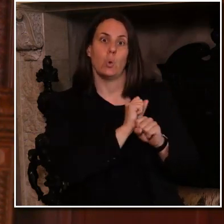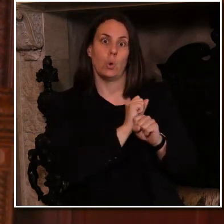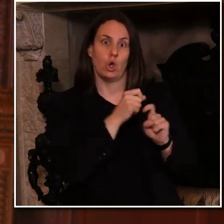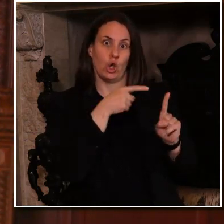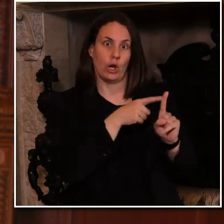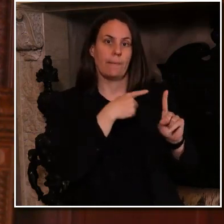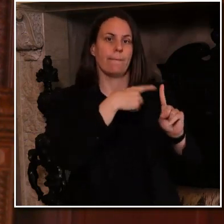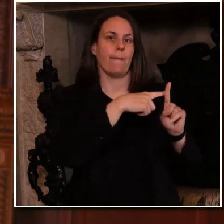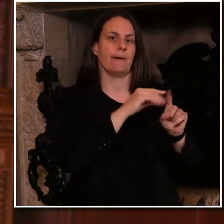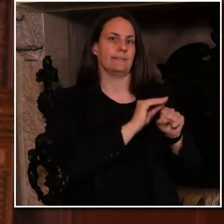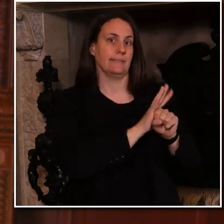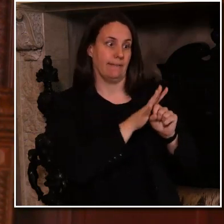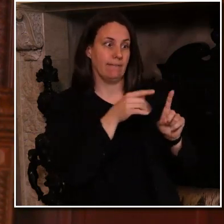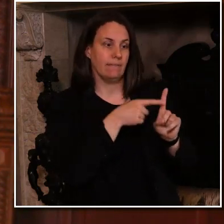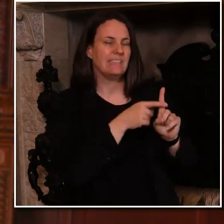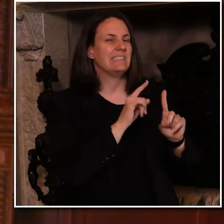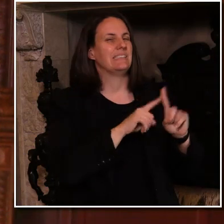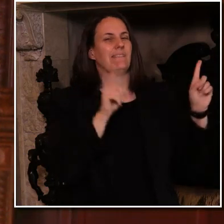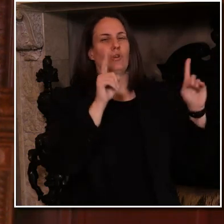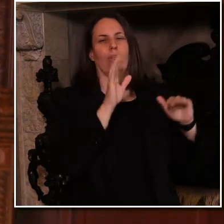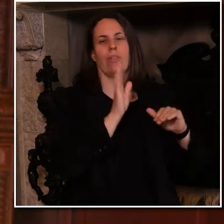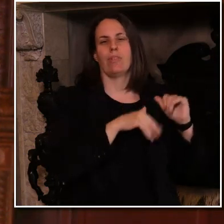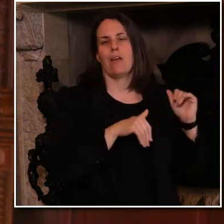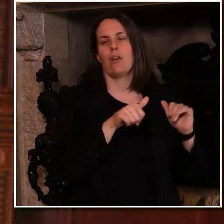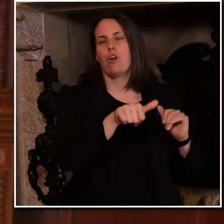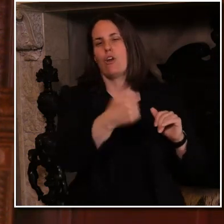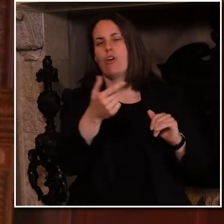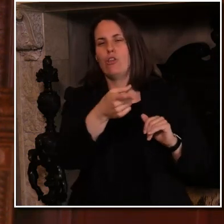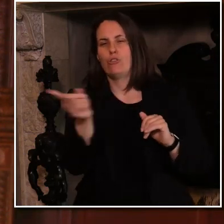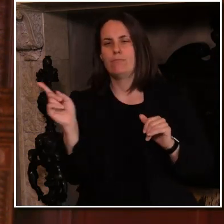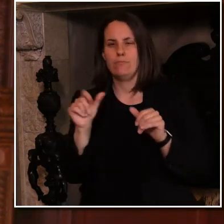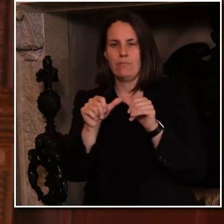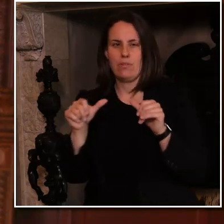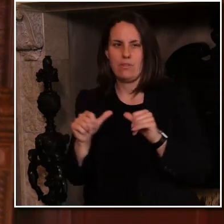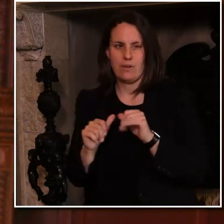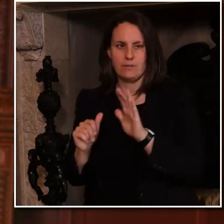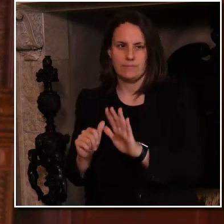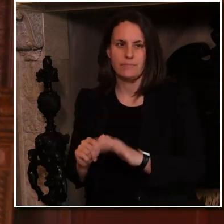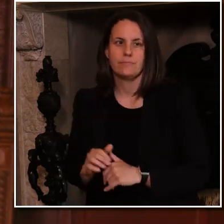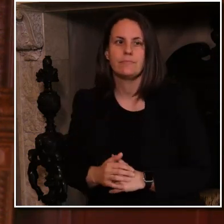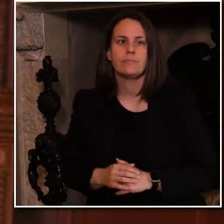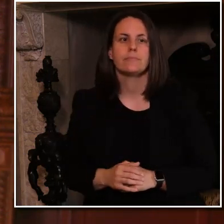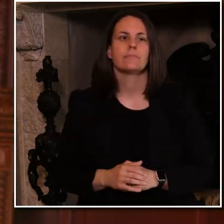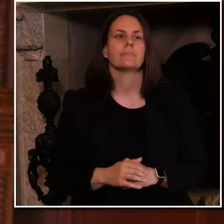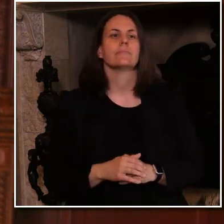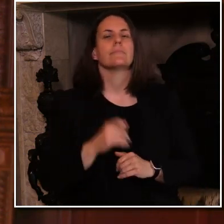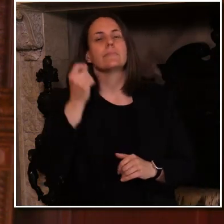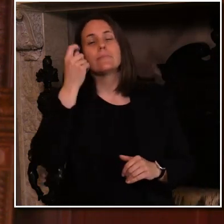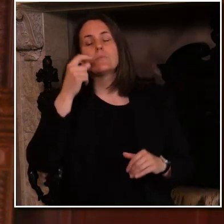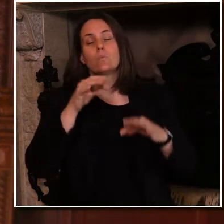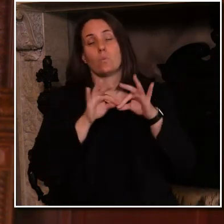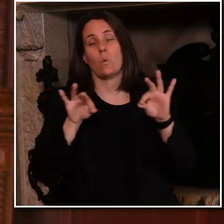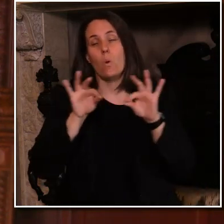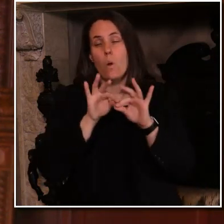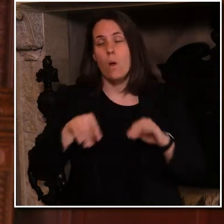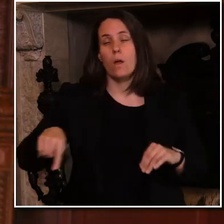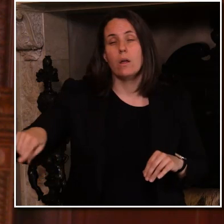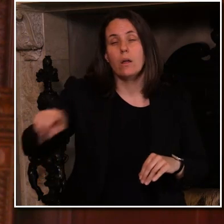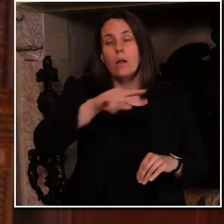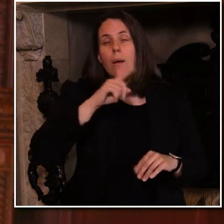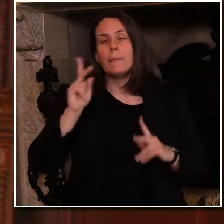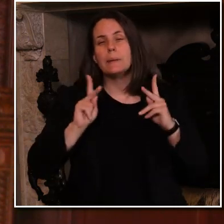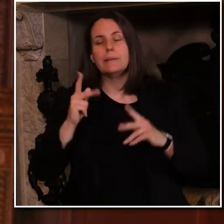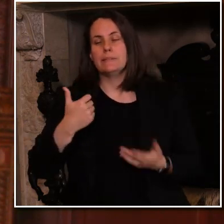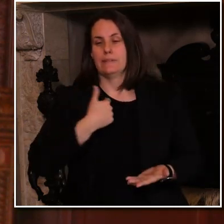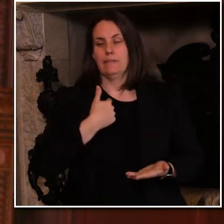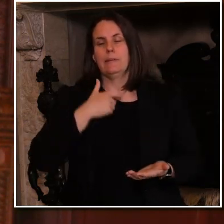areas we can do better using infection control measures in whole range of workplaces in the future. And I